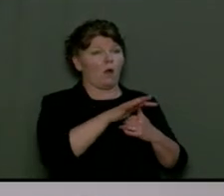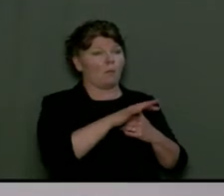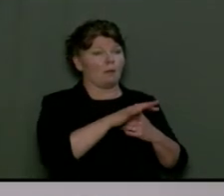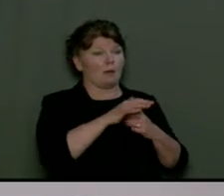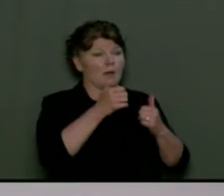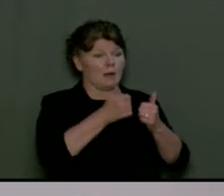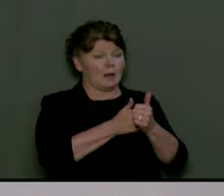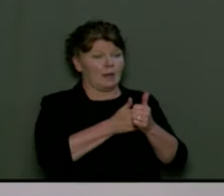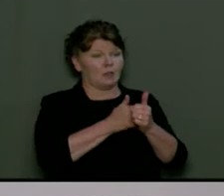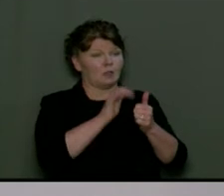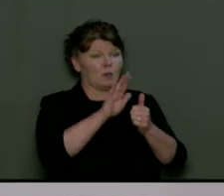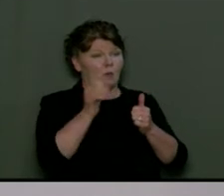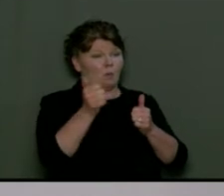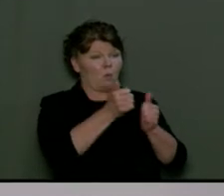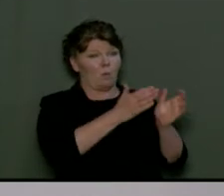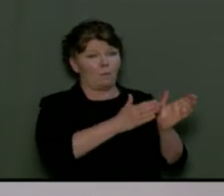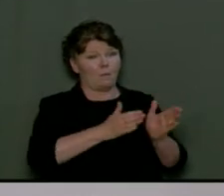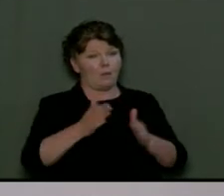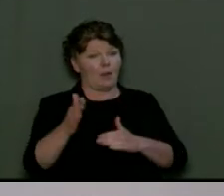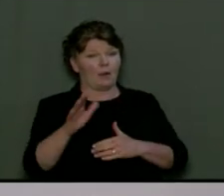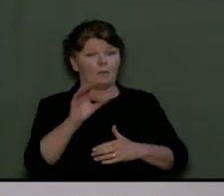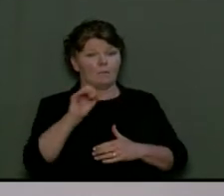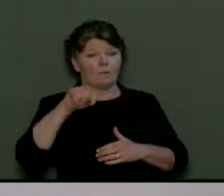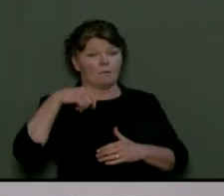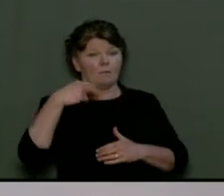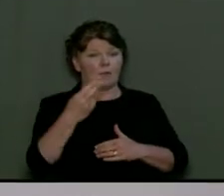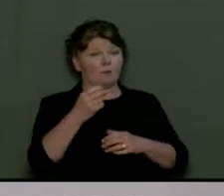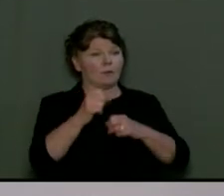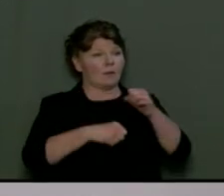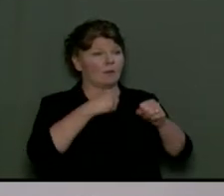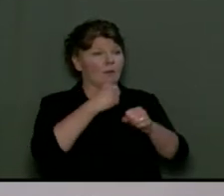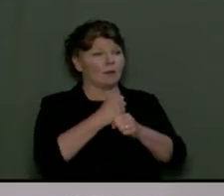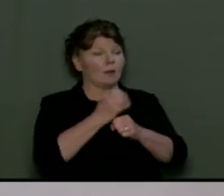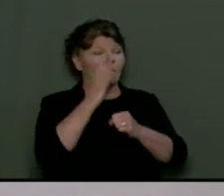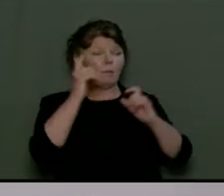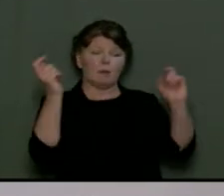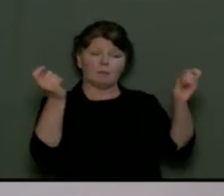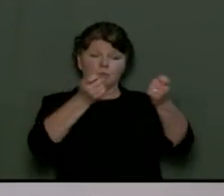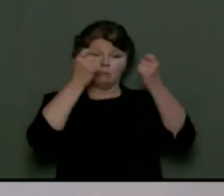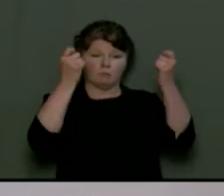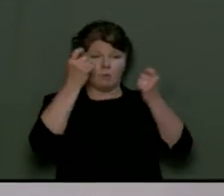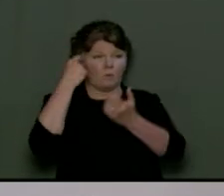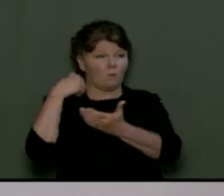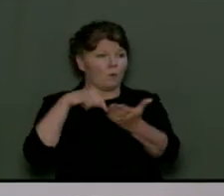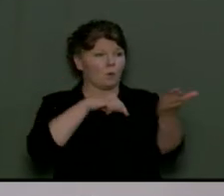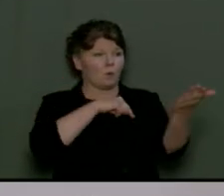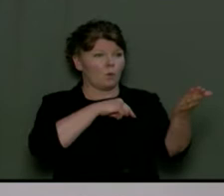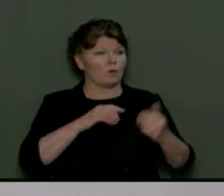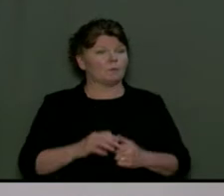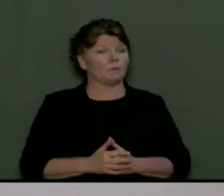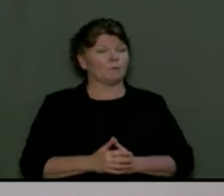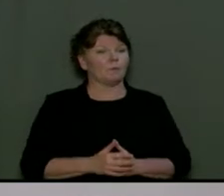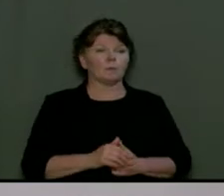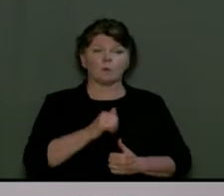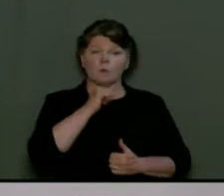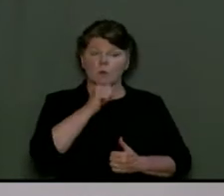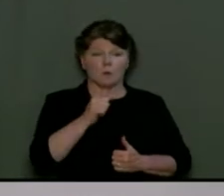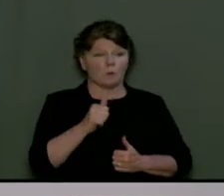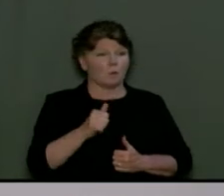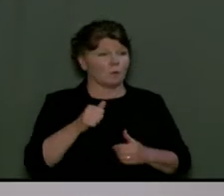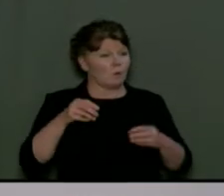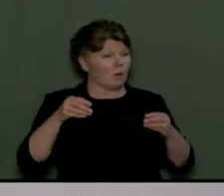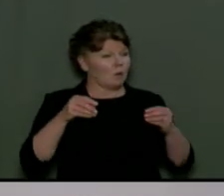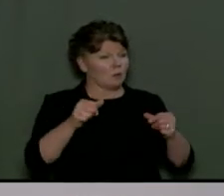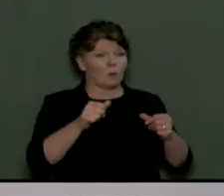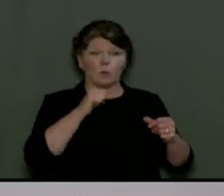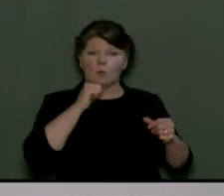own clan. The 50th year shall be a jubilee for you. Do not sow and